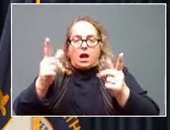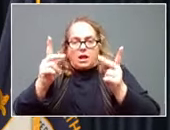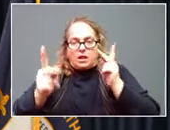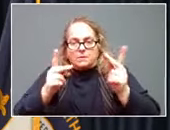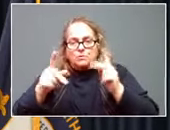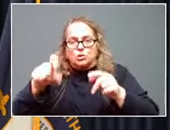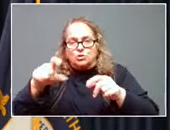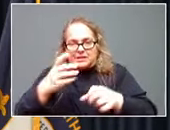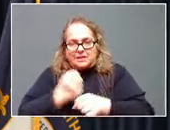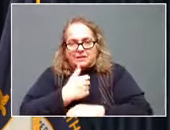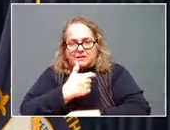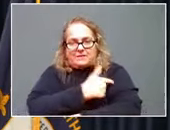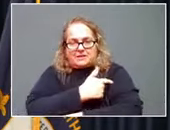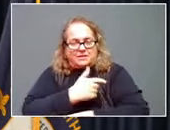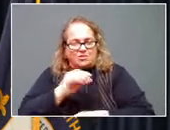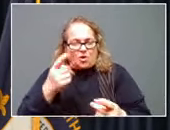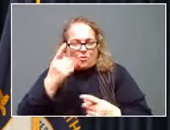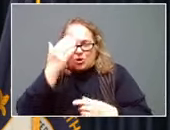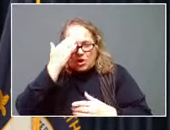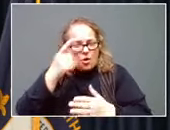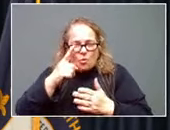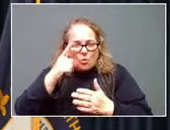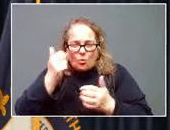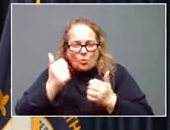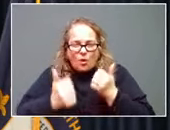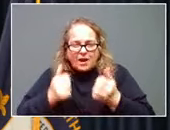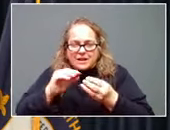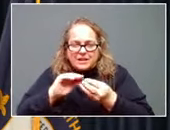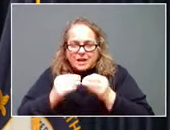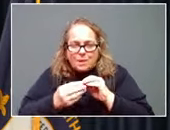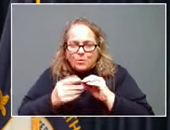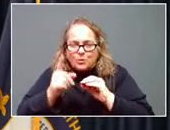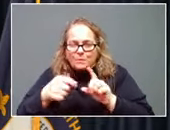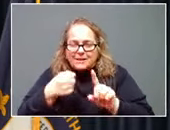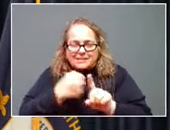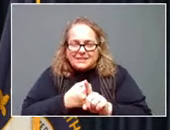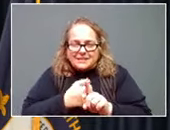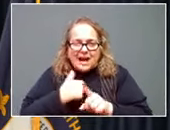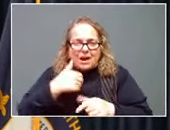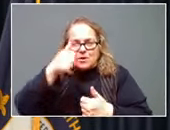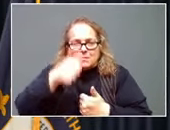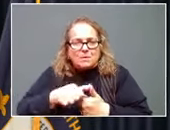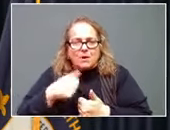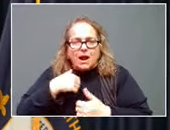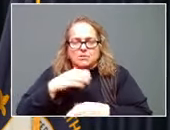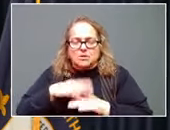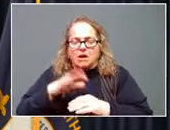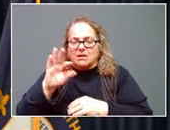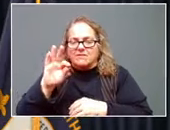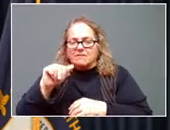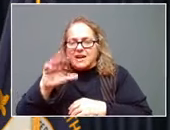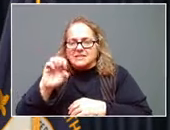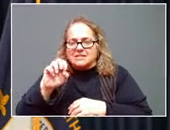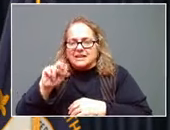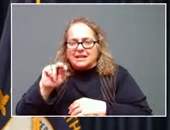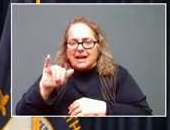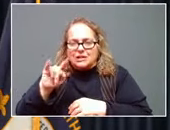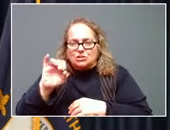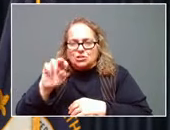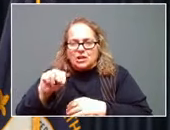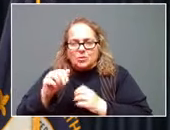number you have to hit. I mean, I remember being on I think I was on Face the Nation with Larry Hogan, and we were getting hit hard with Delta,